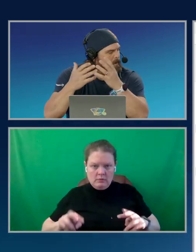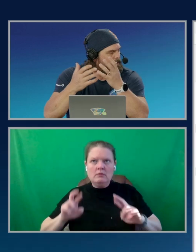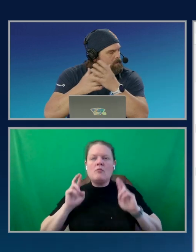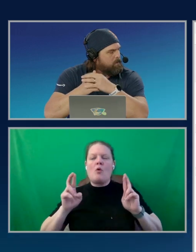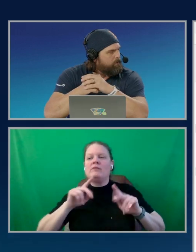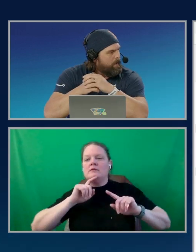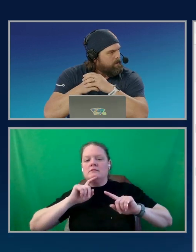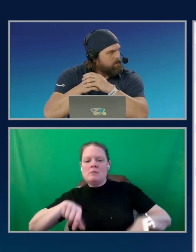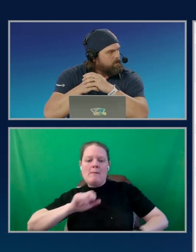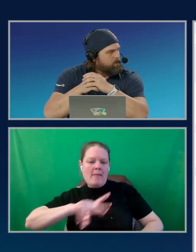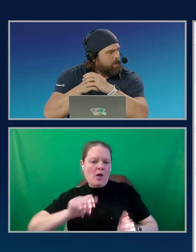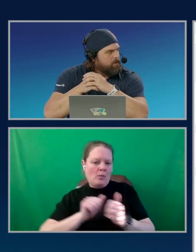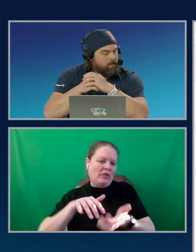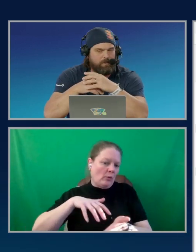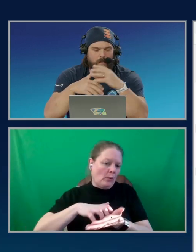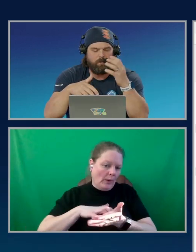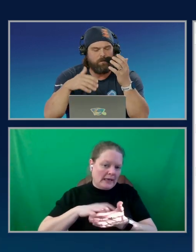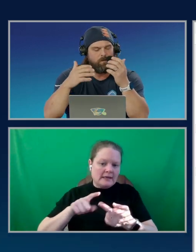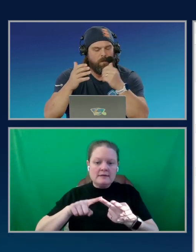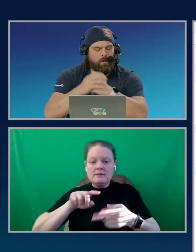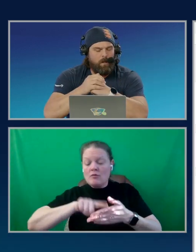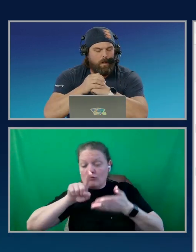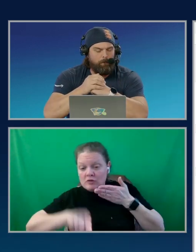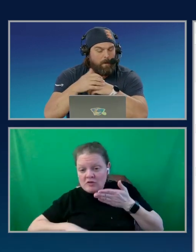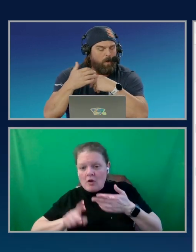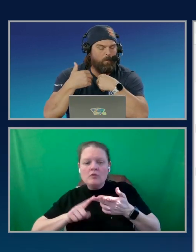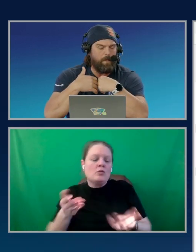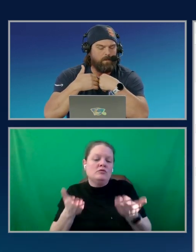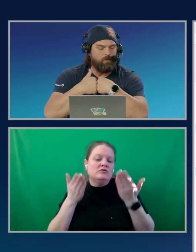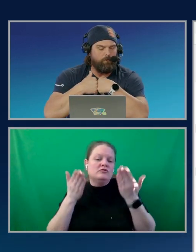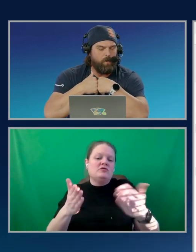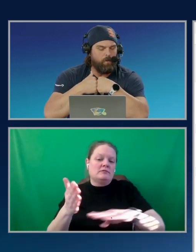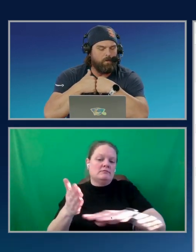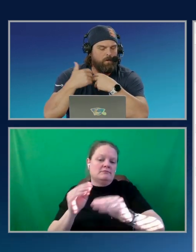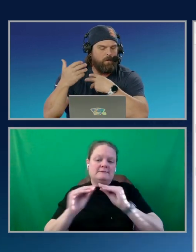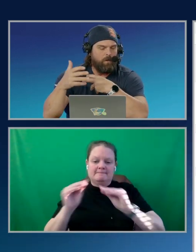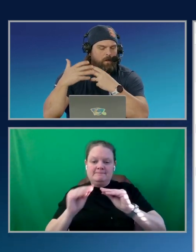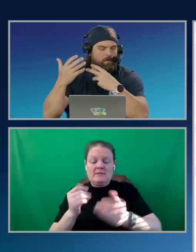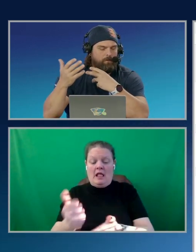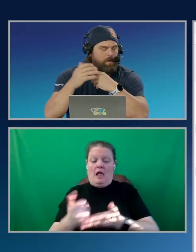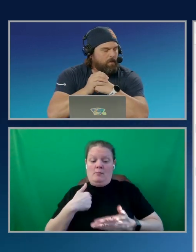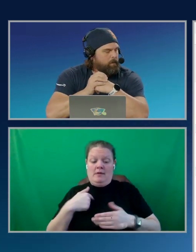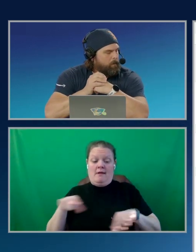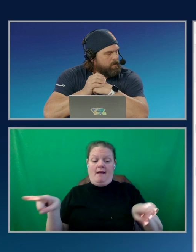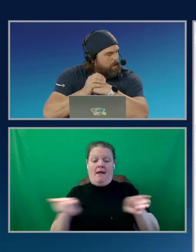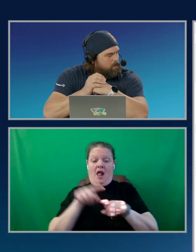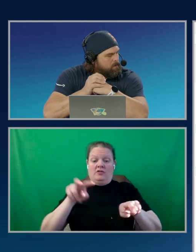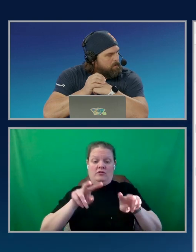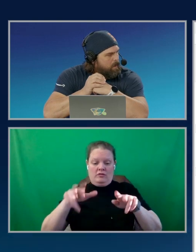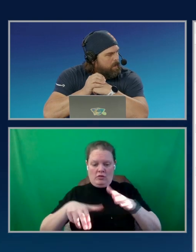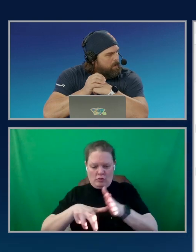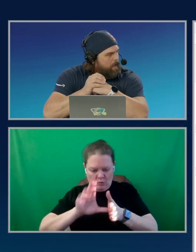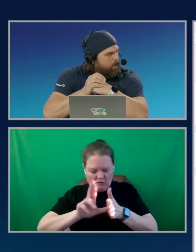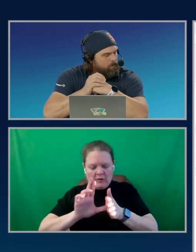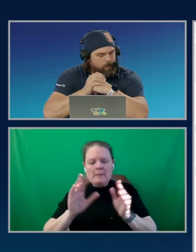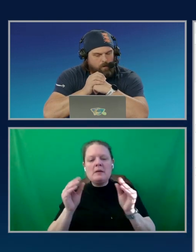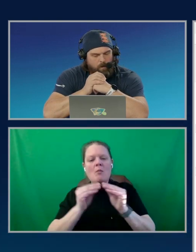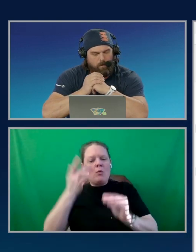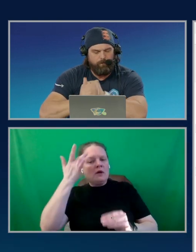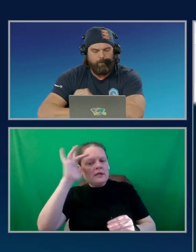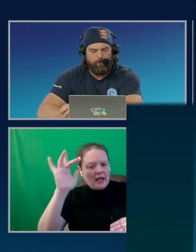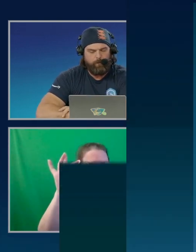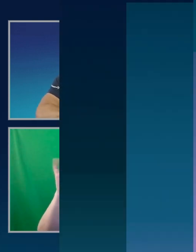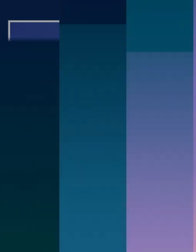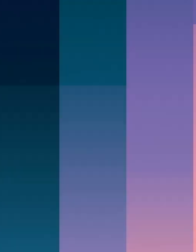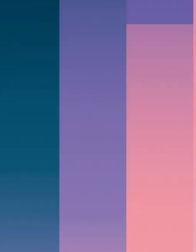either weaknesses or findings or some suggestions that will help me as a reviewer just be a little bit more intelligent on how I review the